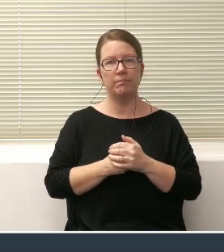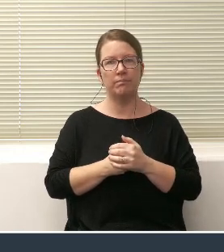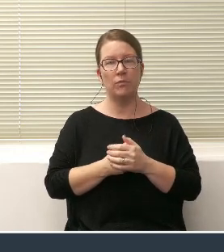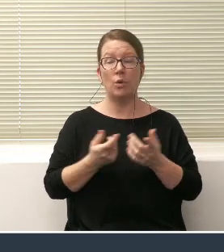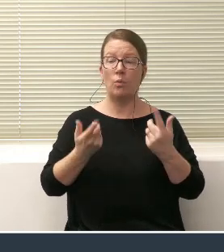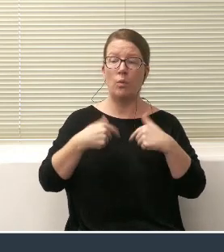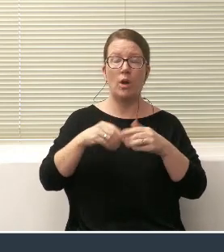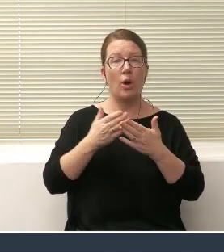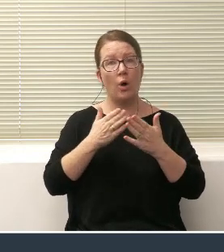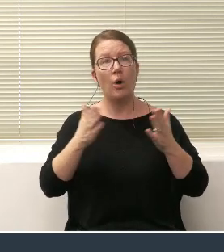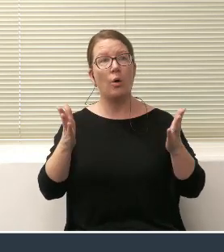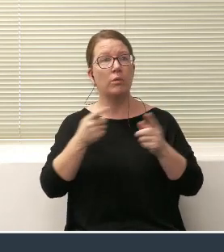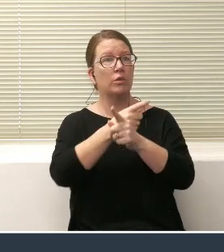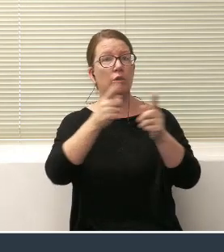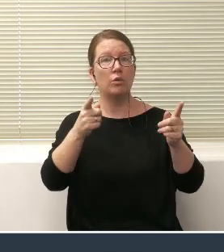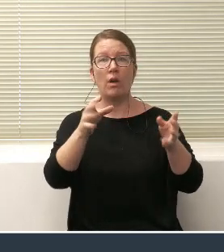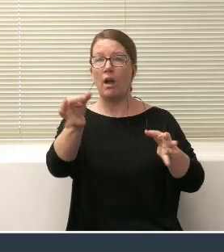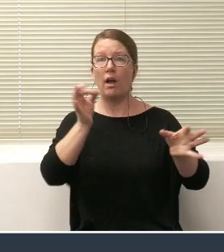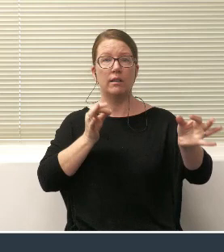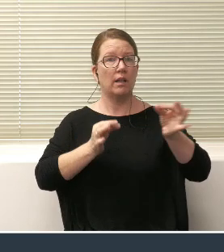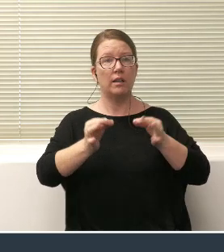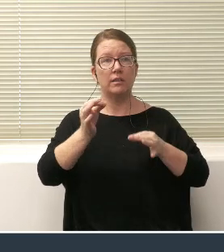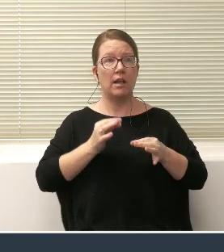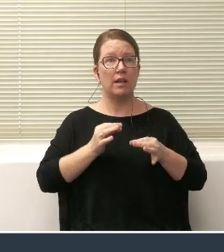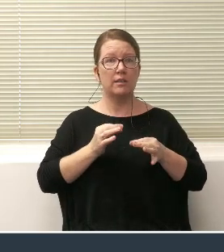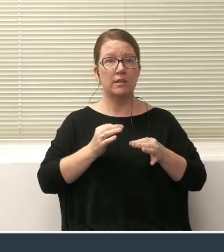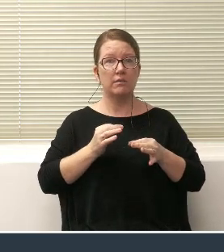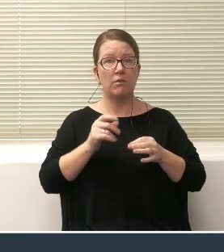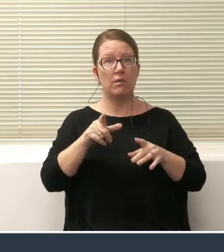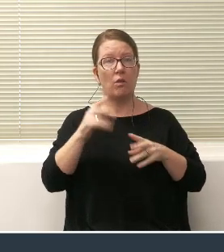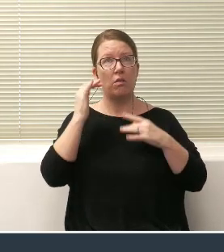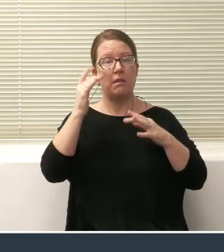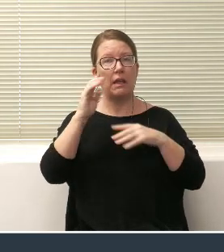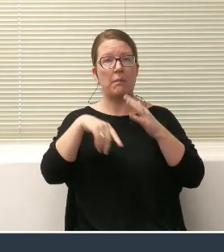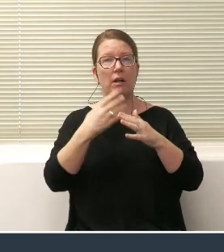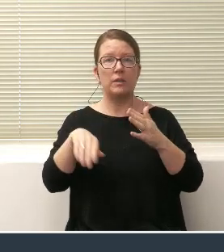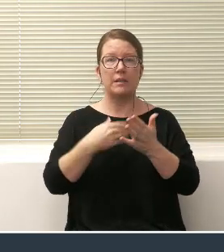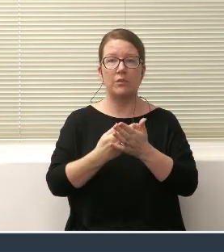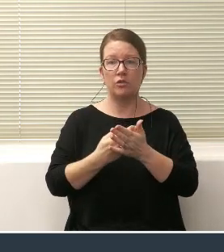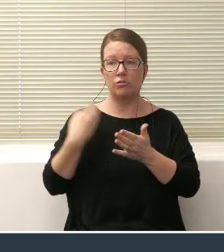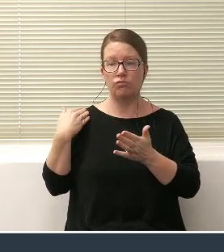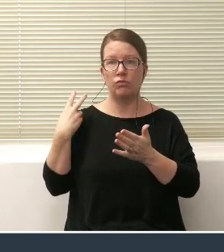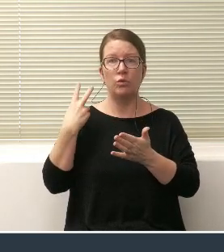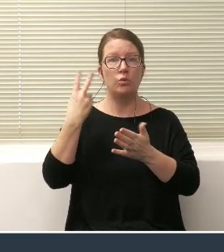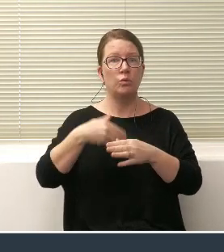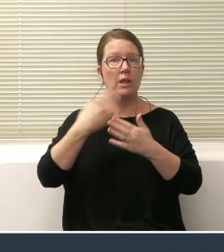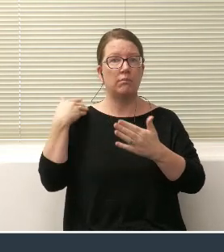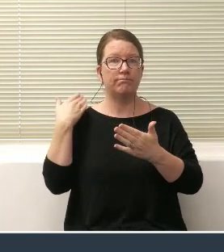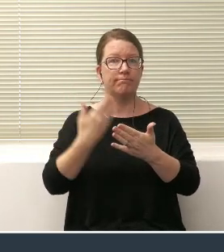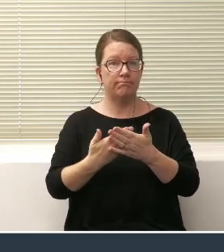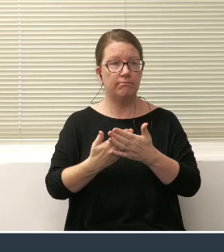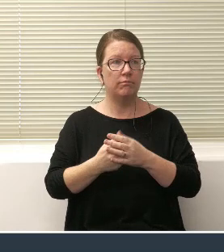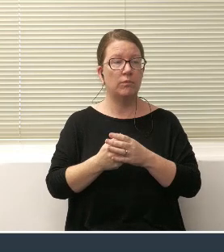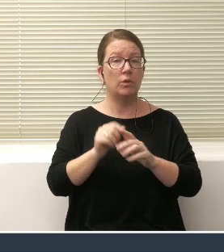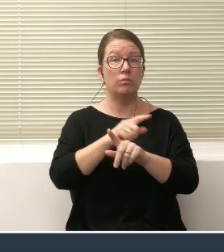And we're really open to you to ask us any questions following the last couple of days. Thank you, Anne. And just a reminder,